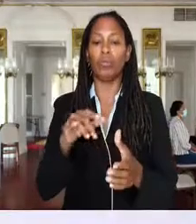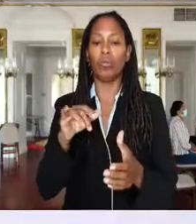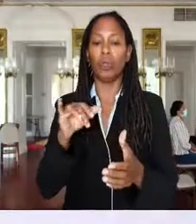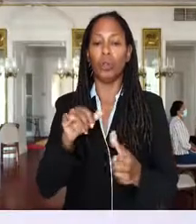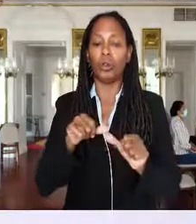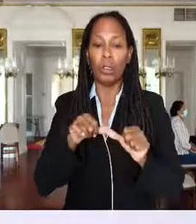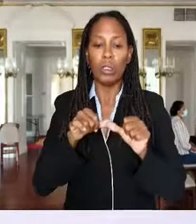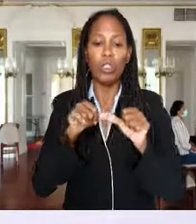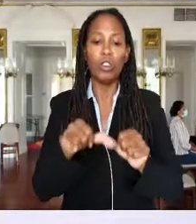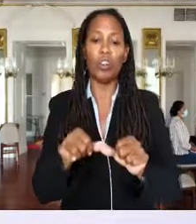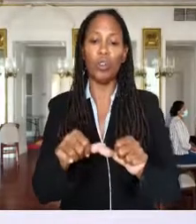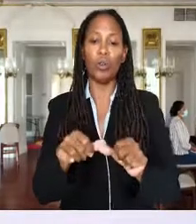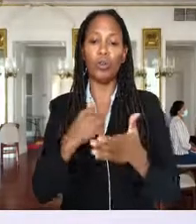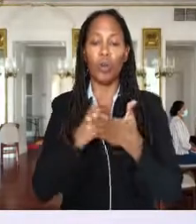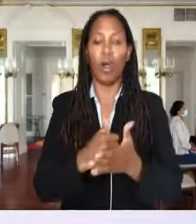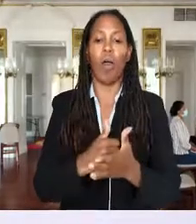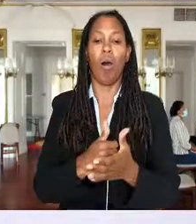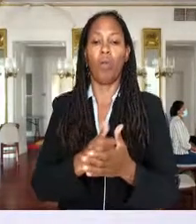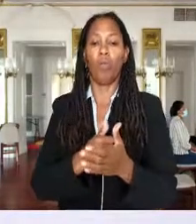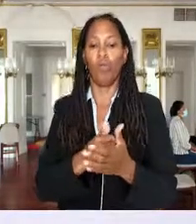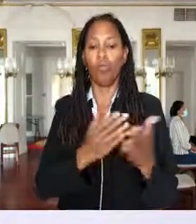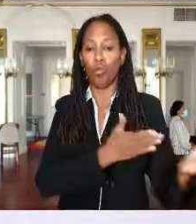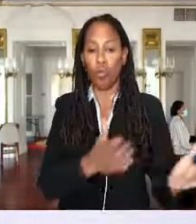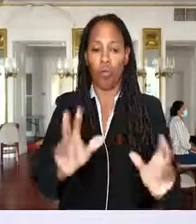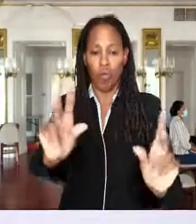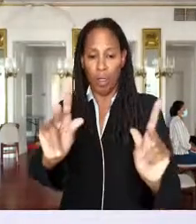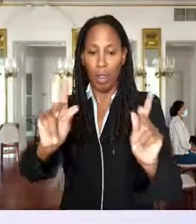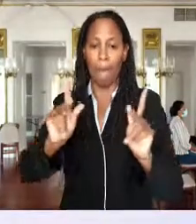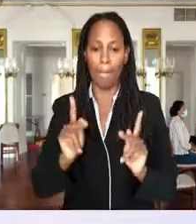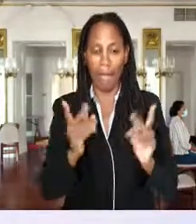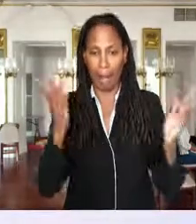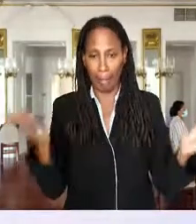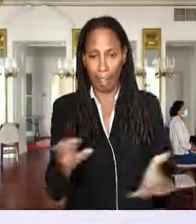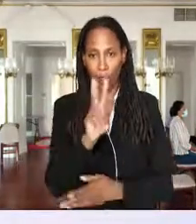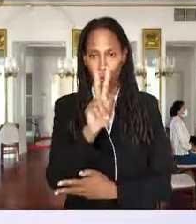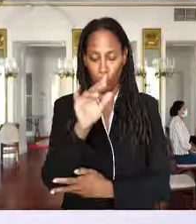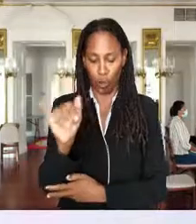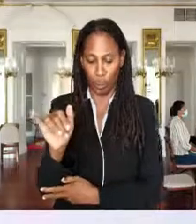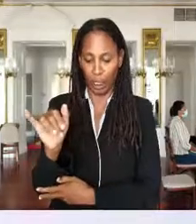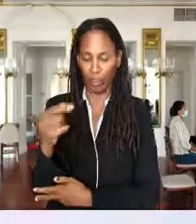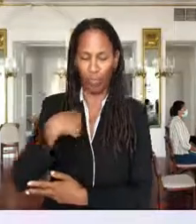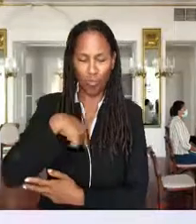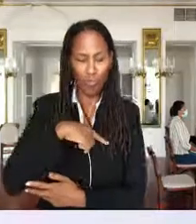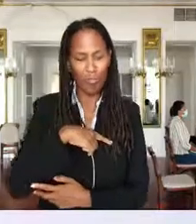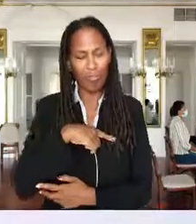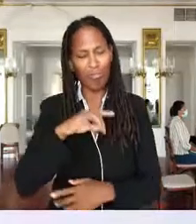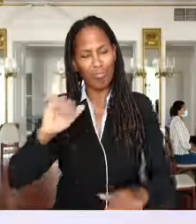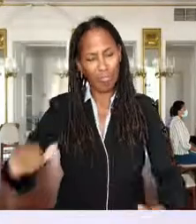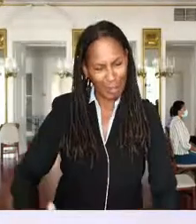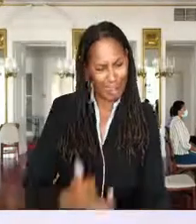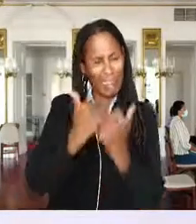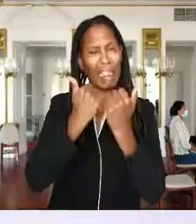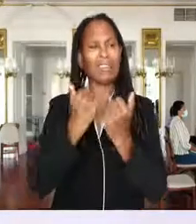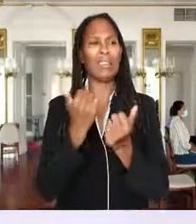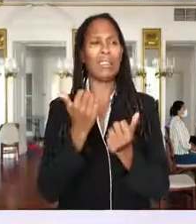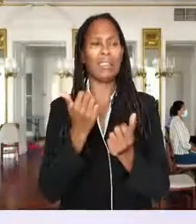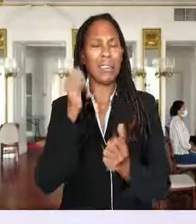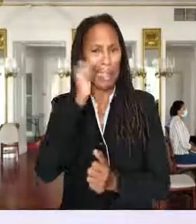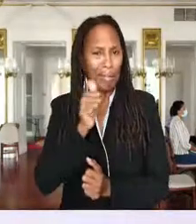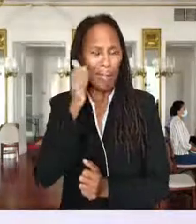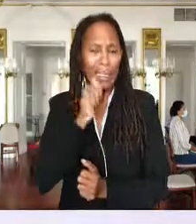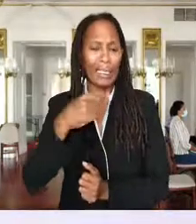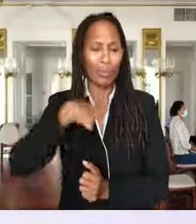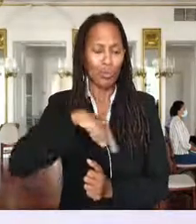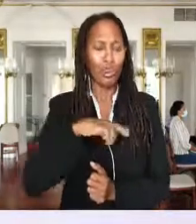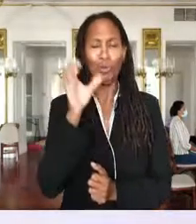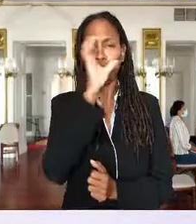back. We recognize that as an administration, we are constantly challenging you to do more. And we are searching